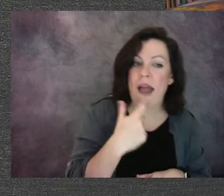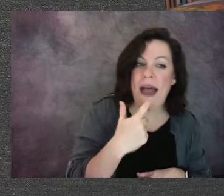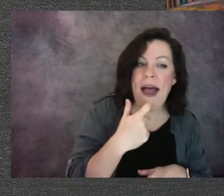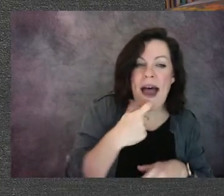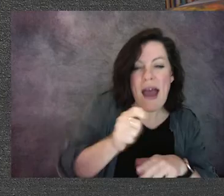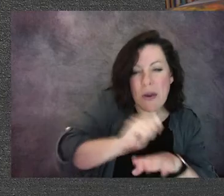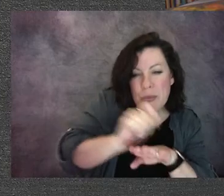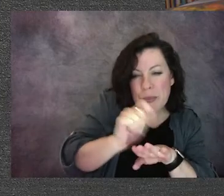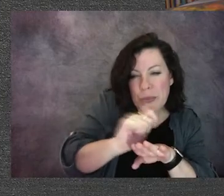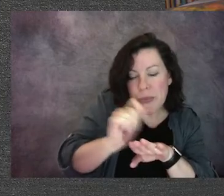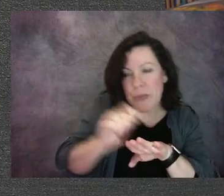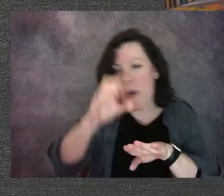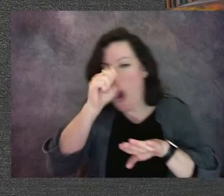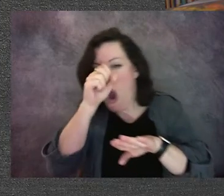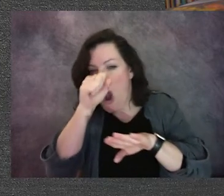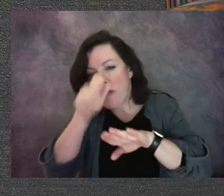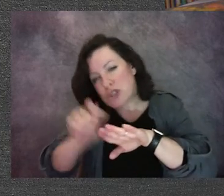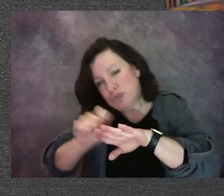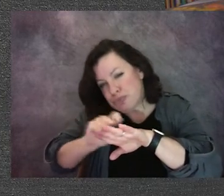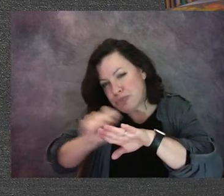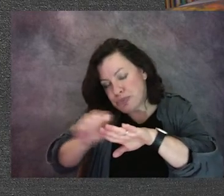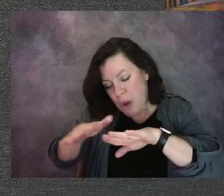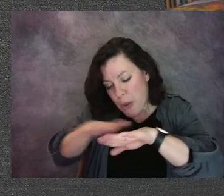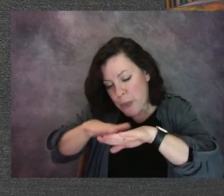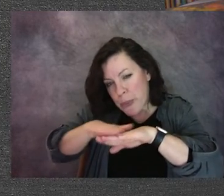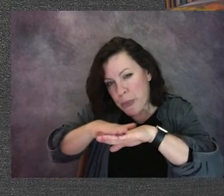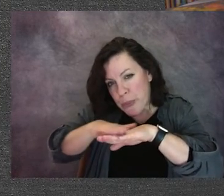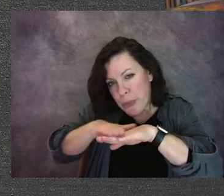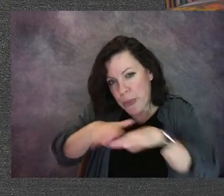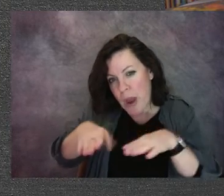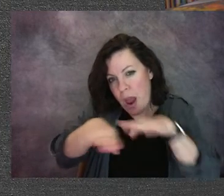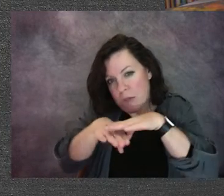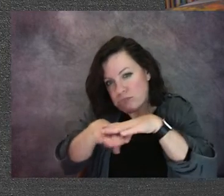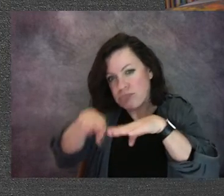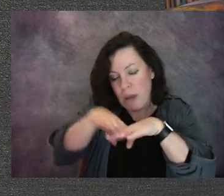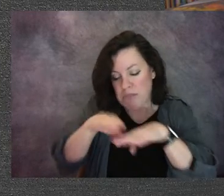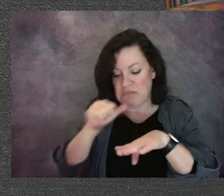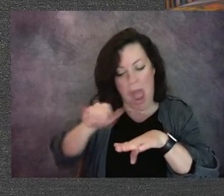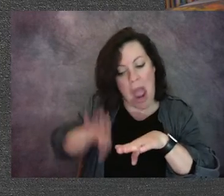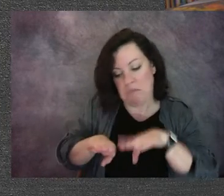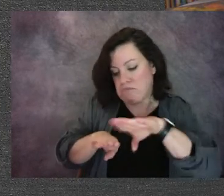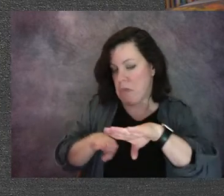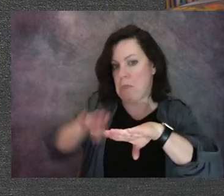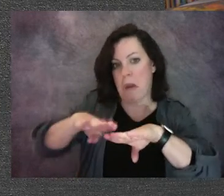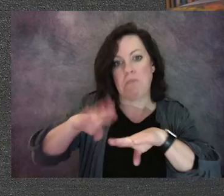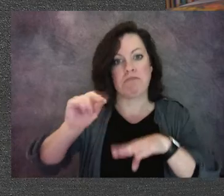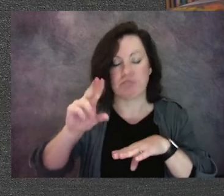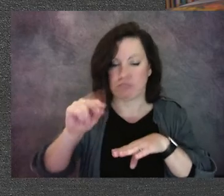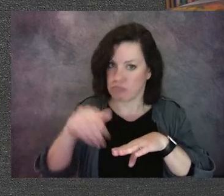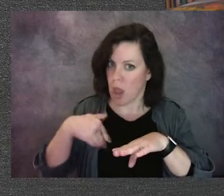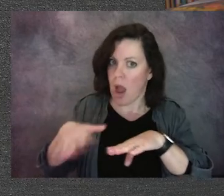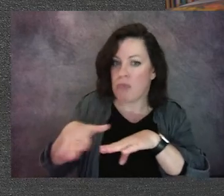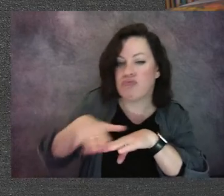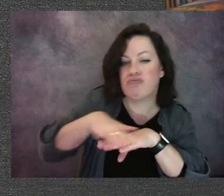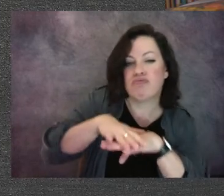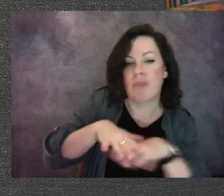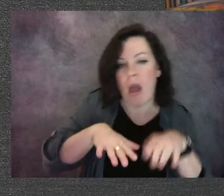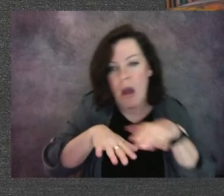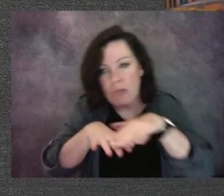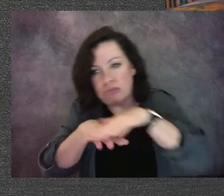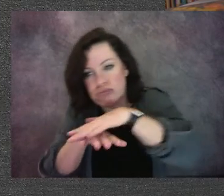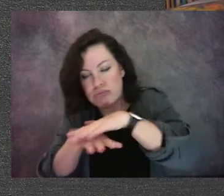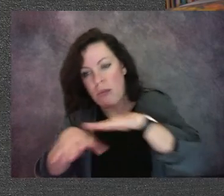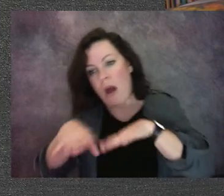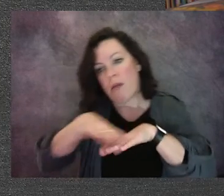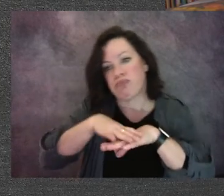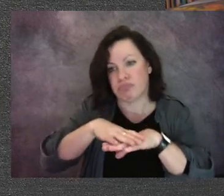red. And I'm going all the way off the page. Maybe I get some yellow in here. If you have these broad